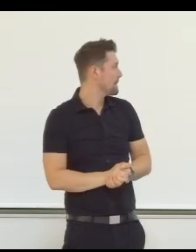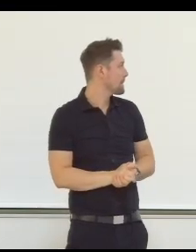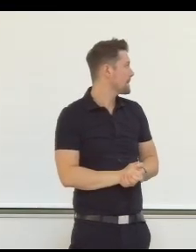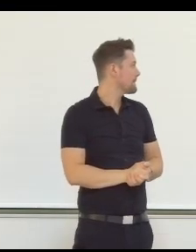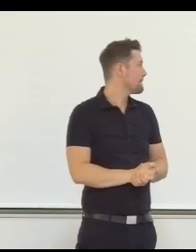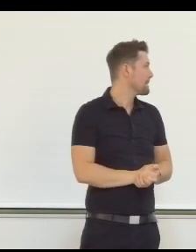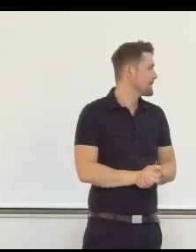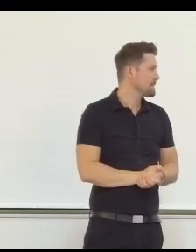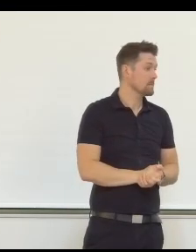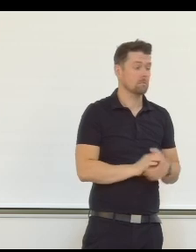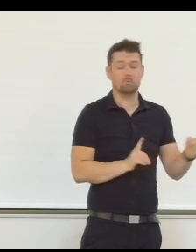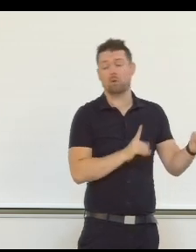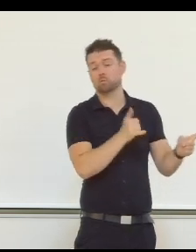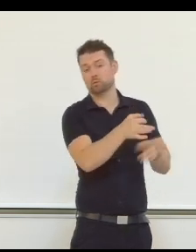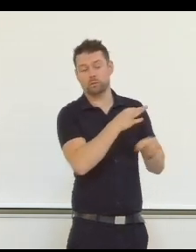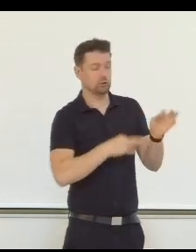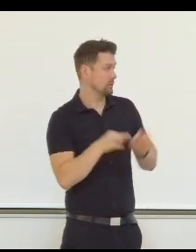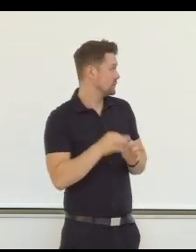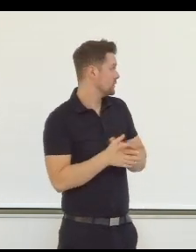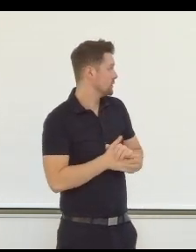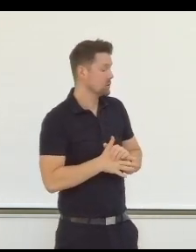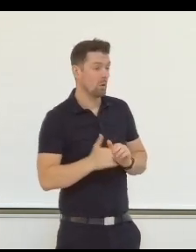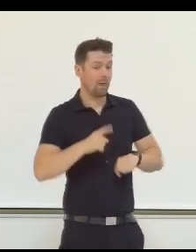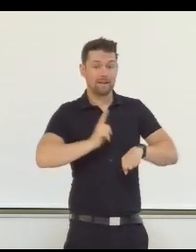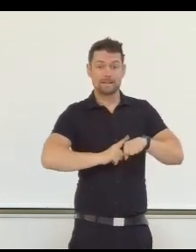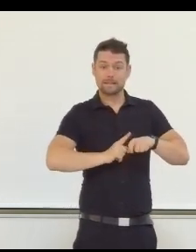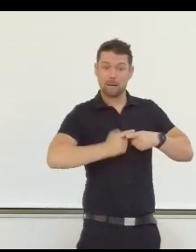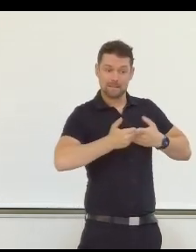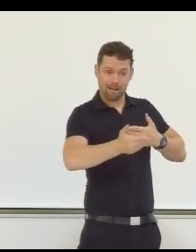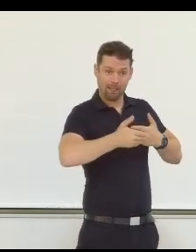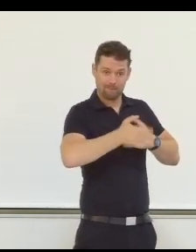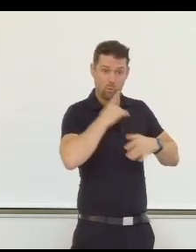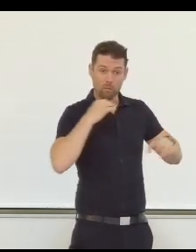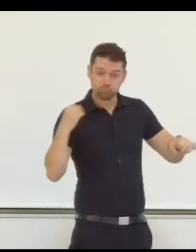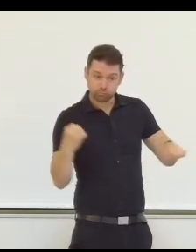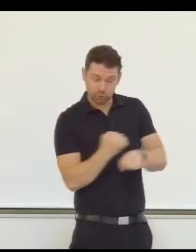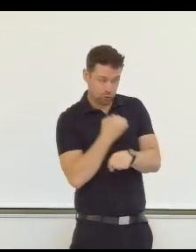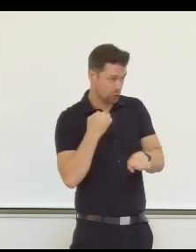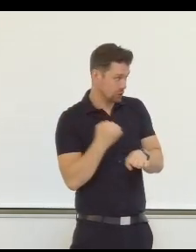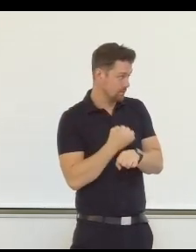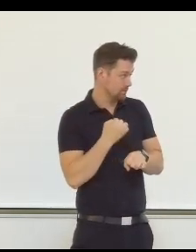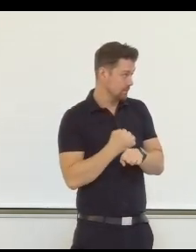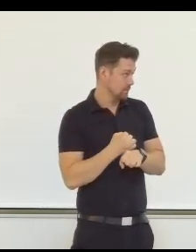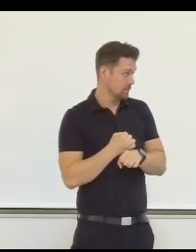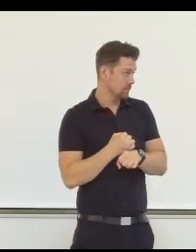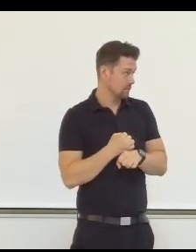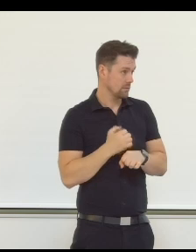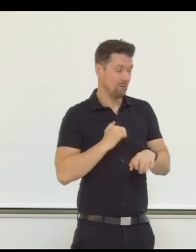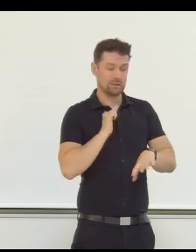Those were several questions. So the timescale for the production facility for setting it up is 3